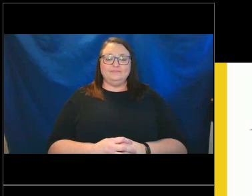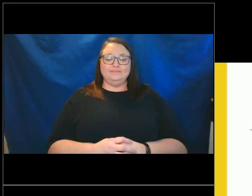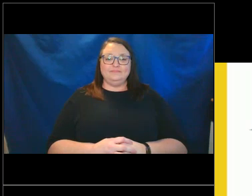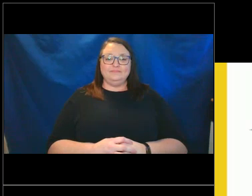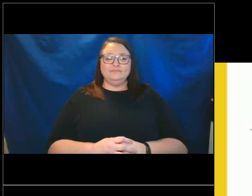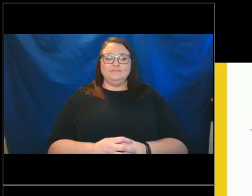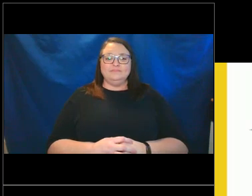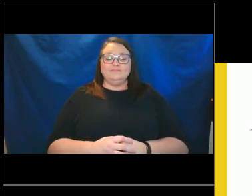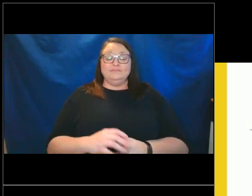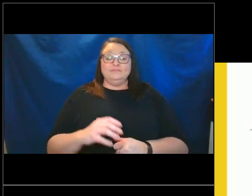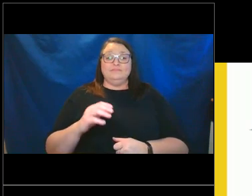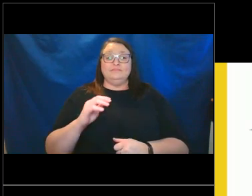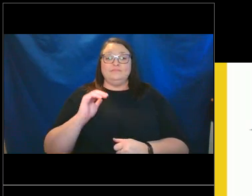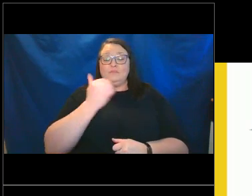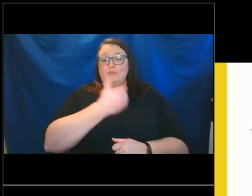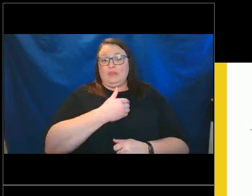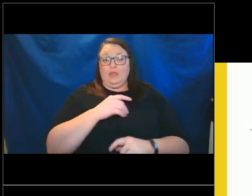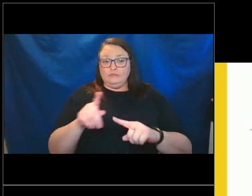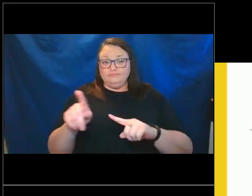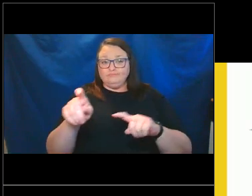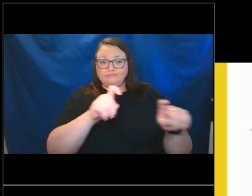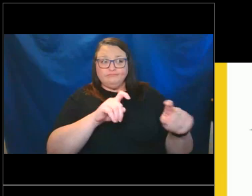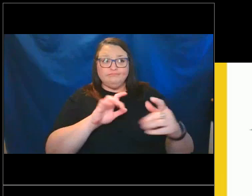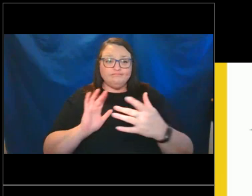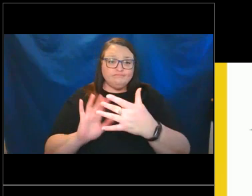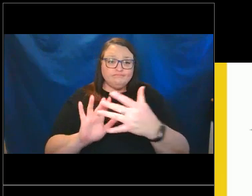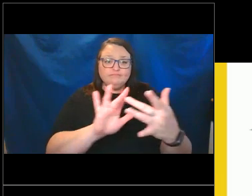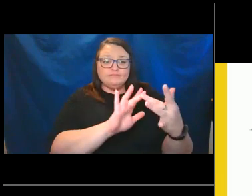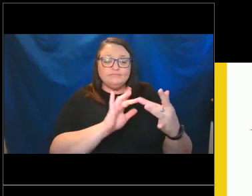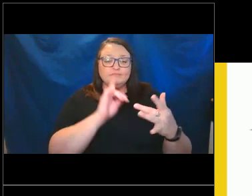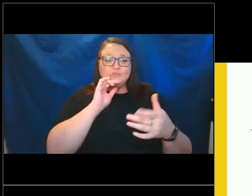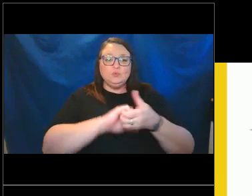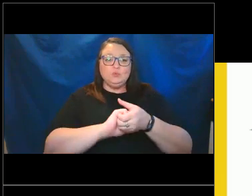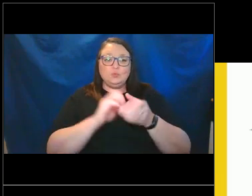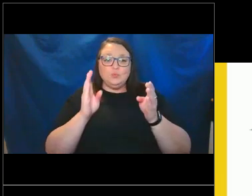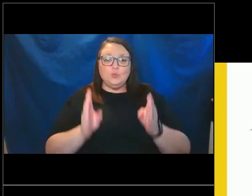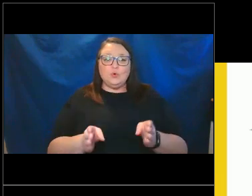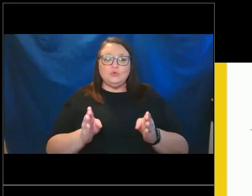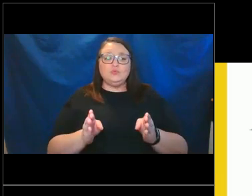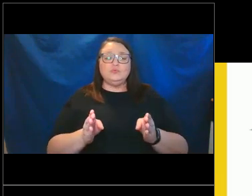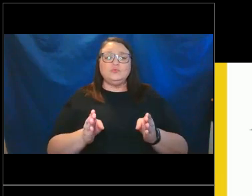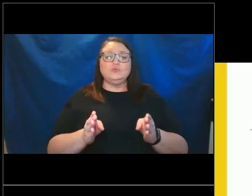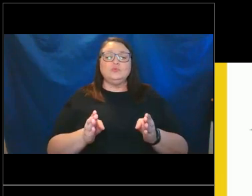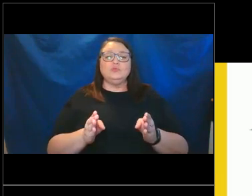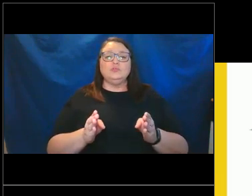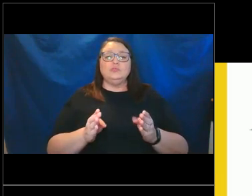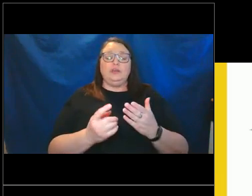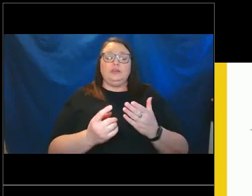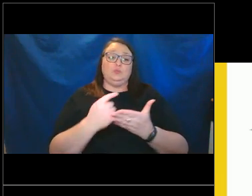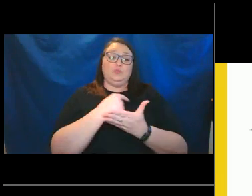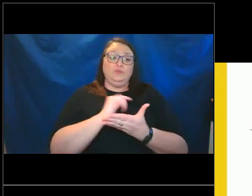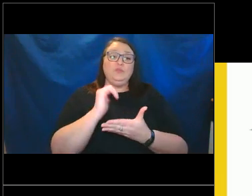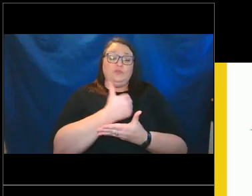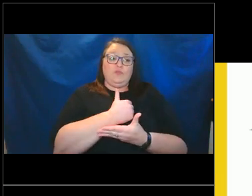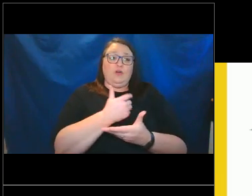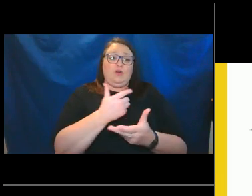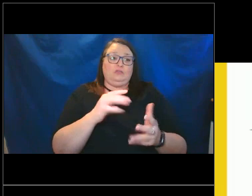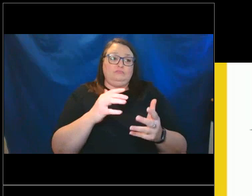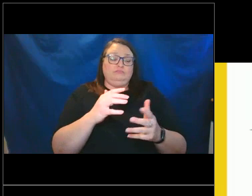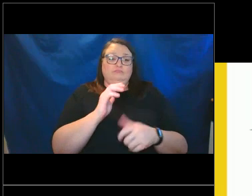in our surveying and outreach to partners and review of our existing natural